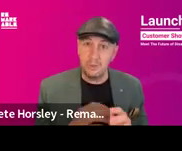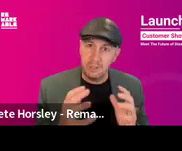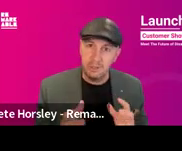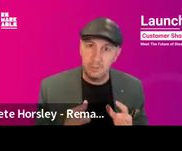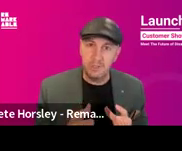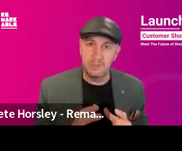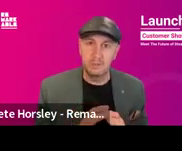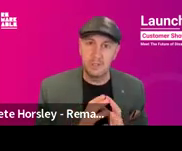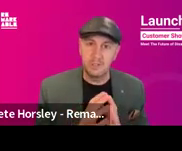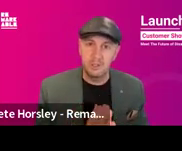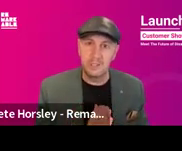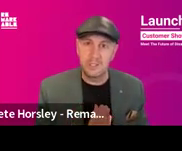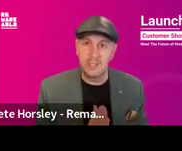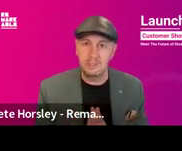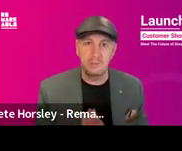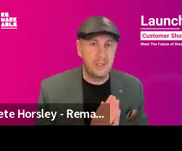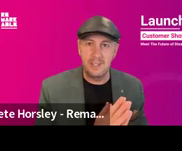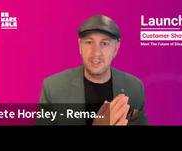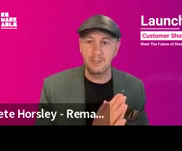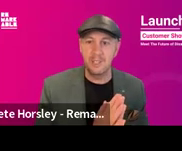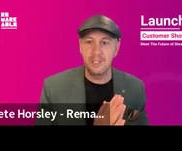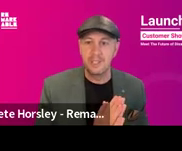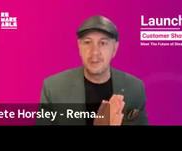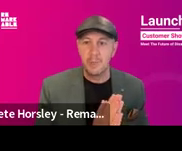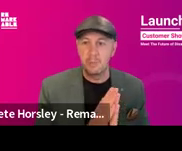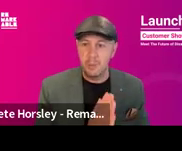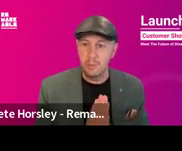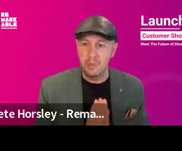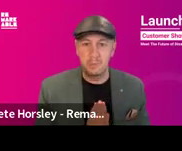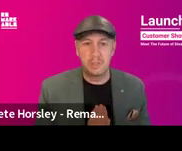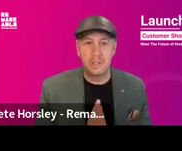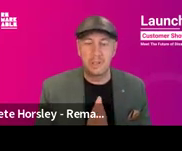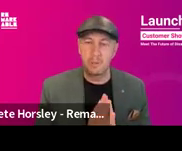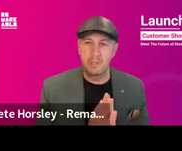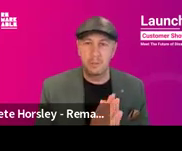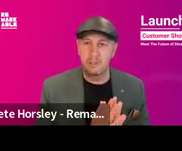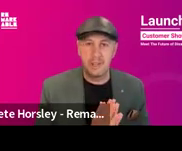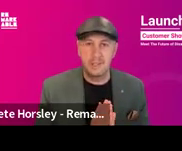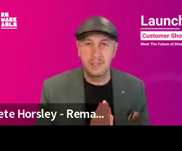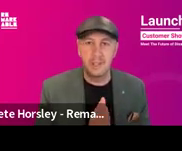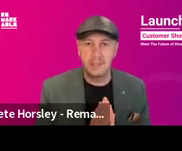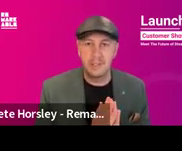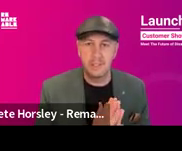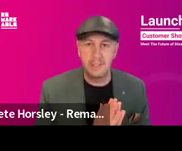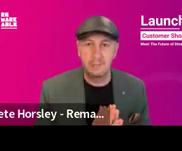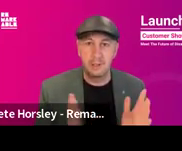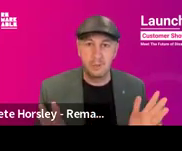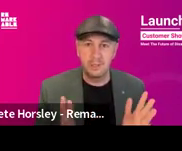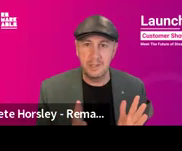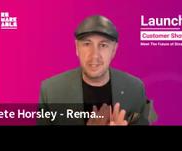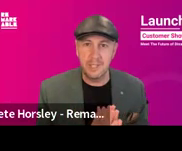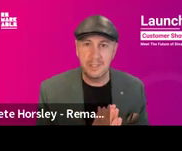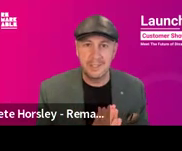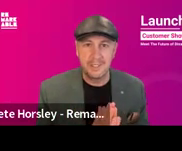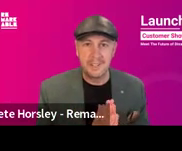we also wanted to acknowledge that throughout history, people with disability have been some of the greatest innovators that our world